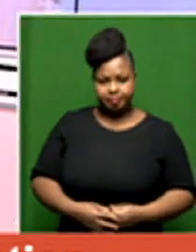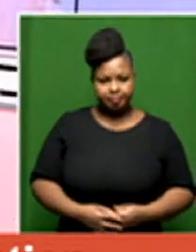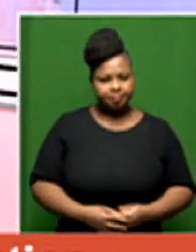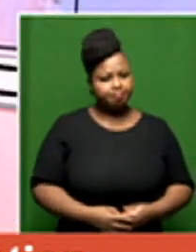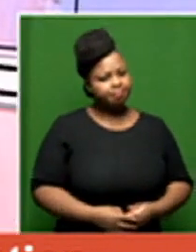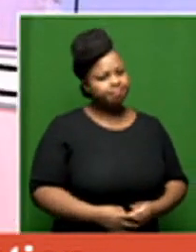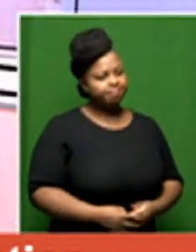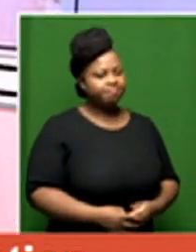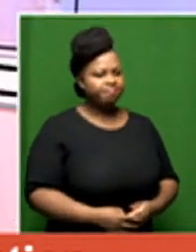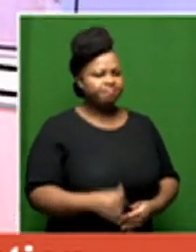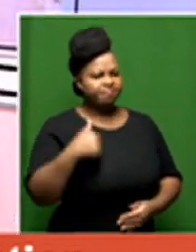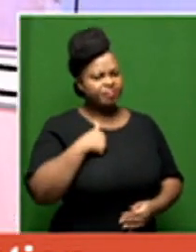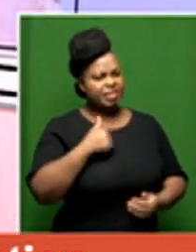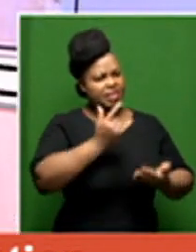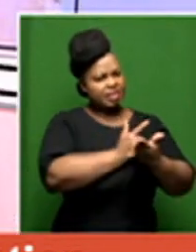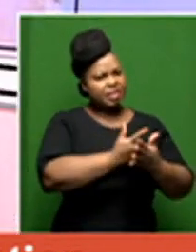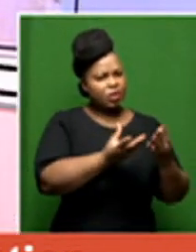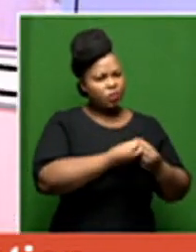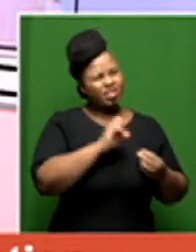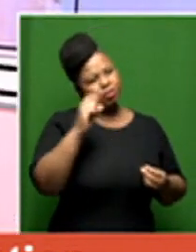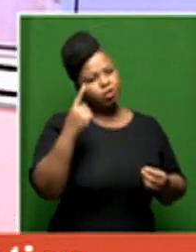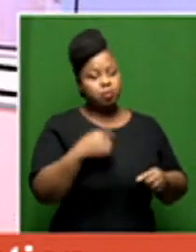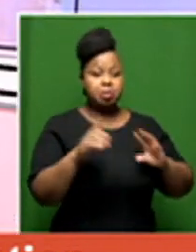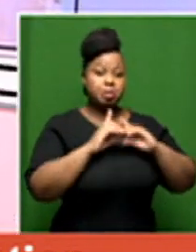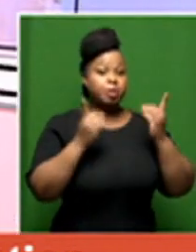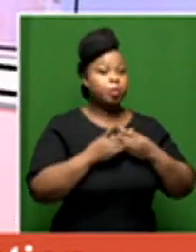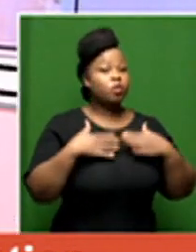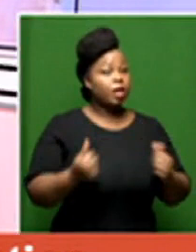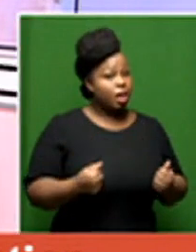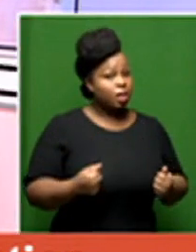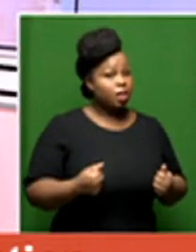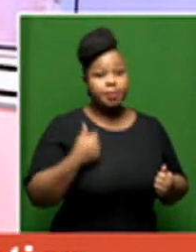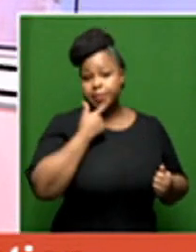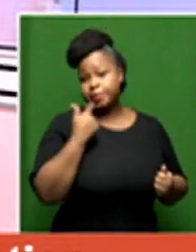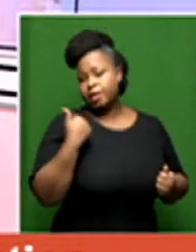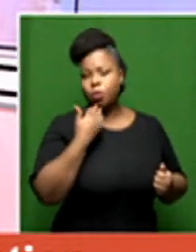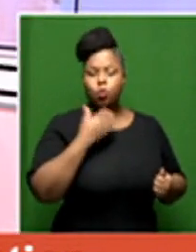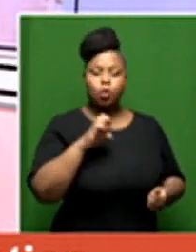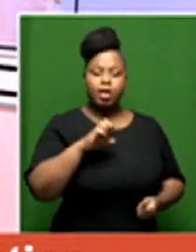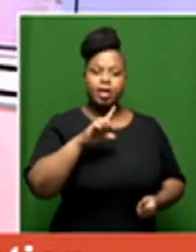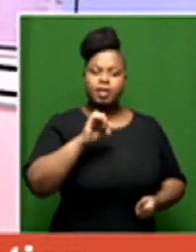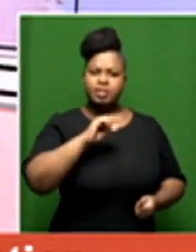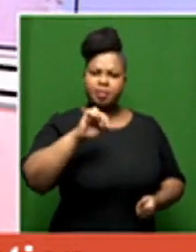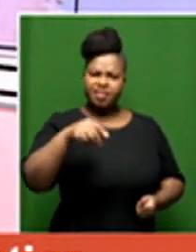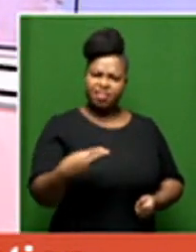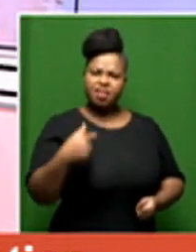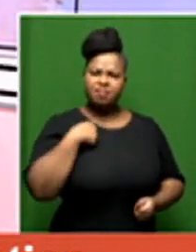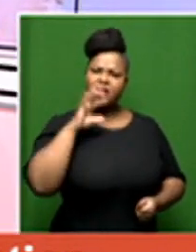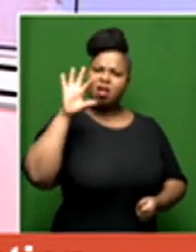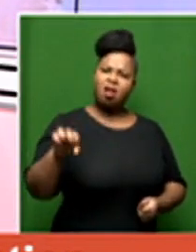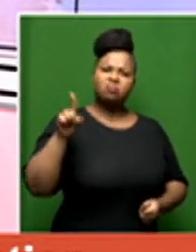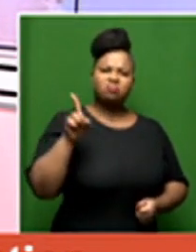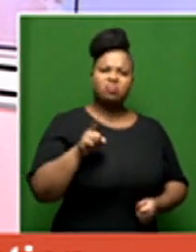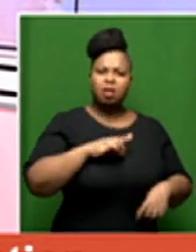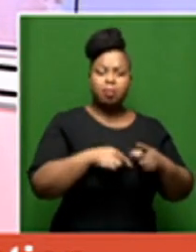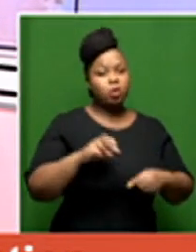Agnes, I was talking to someone from the Department of Health just now, Elizabeth, and I asked her about the